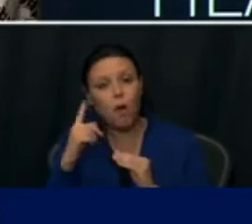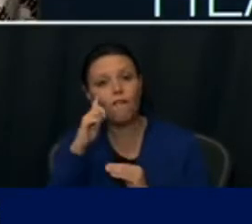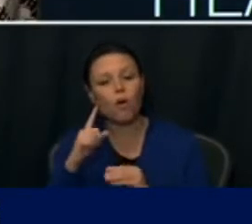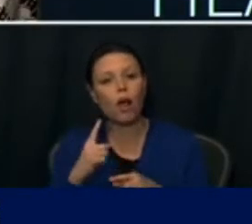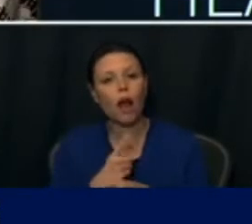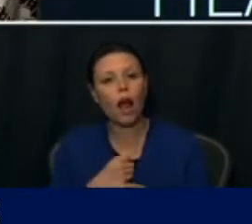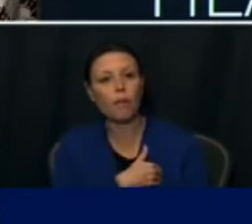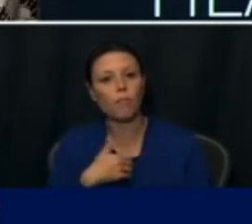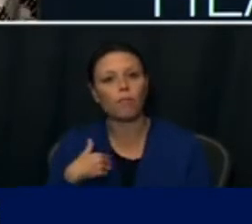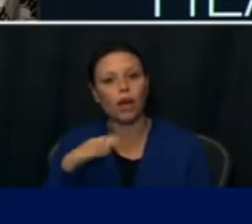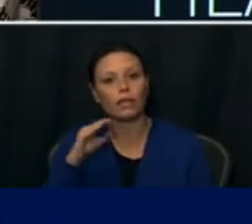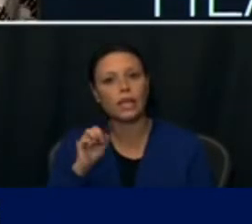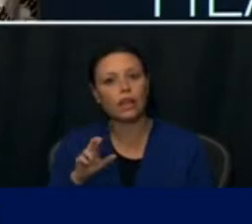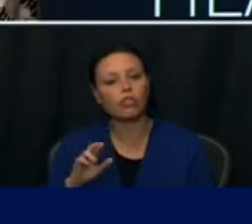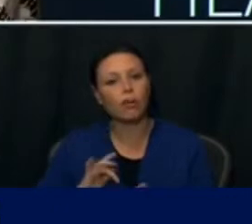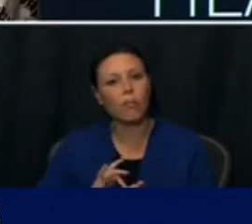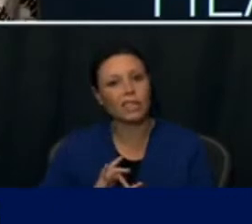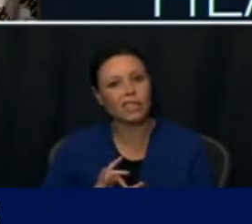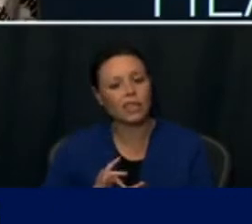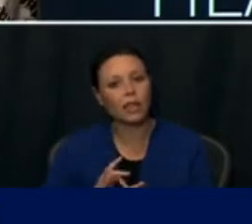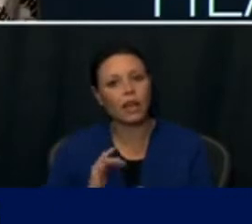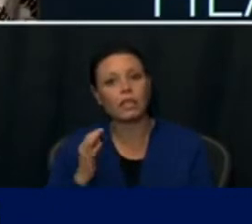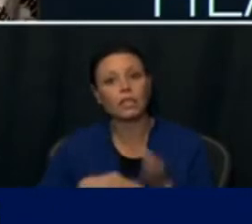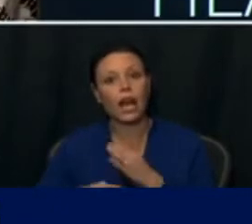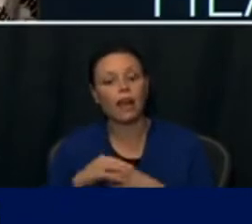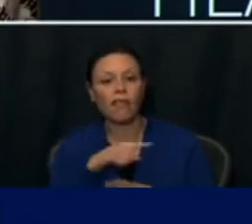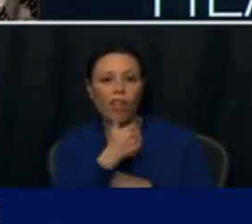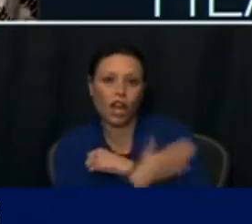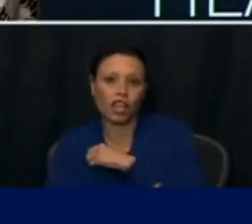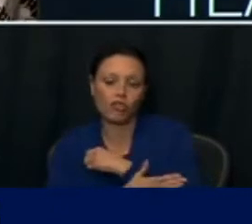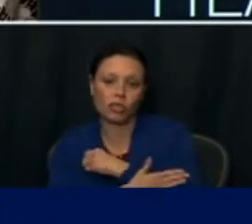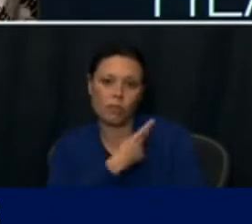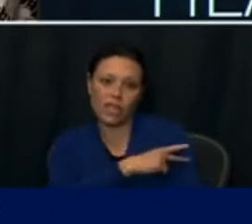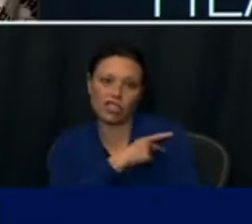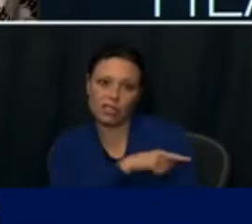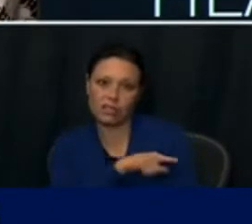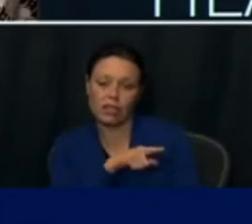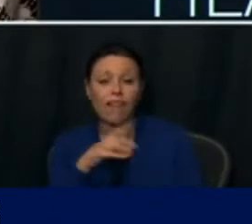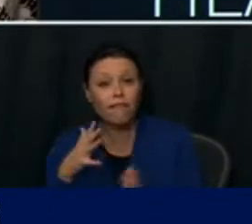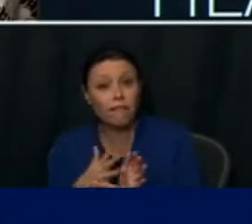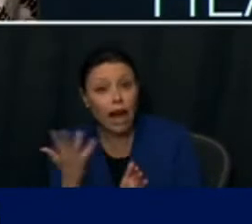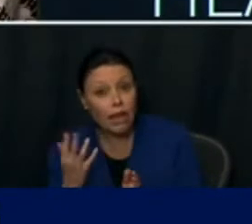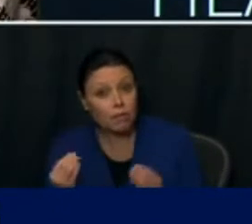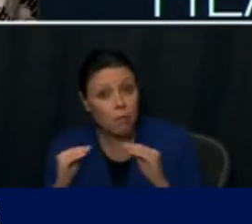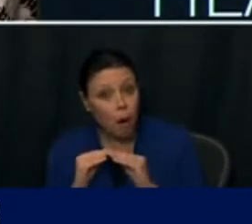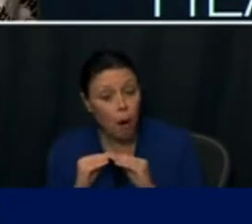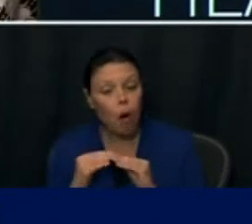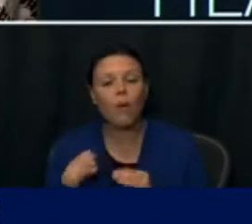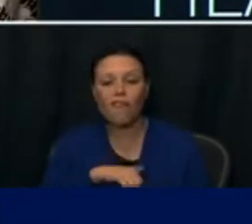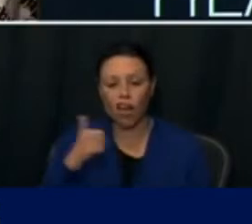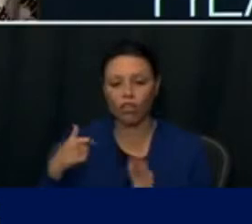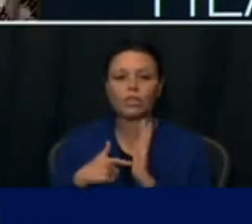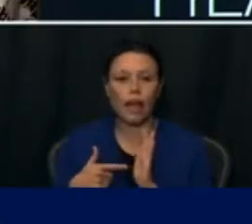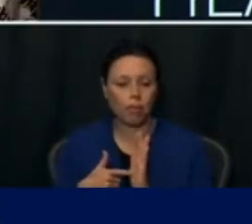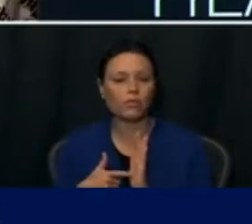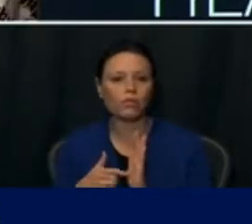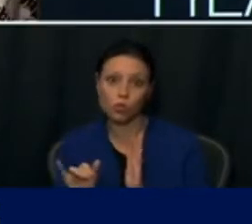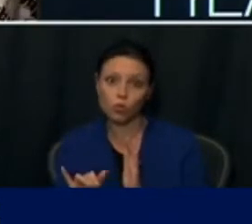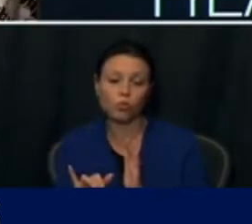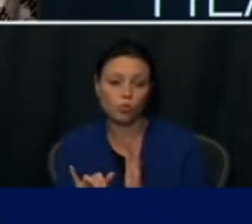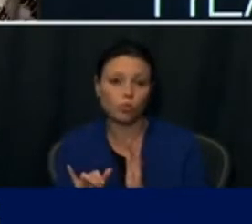common breast cancer medication than patients in other countries so five times more and we have other examples that